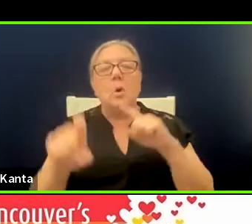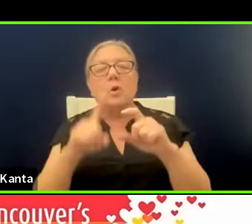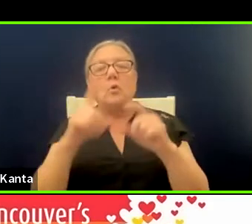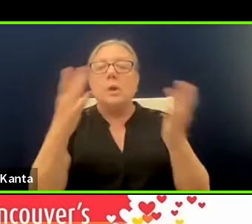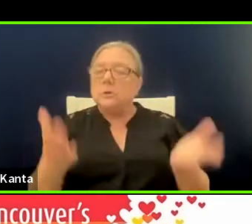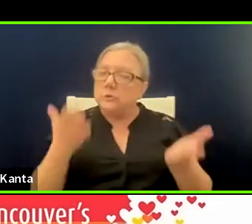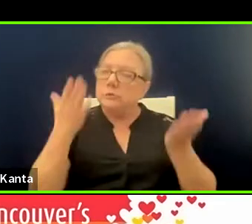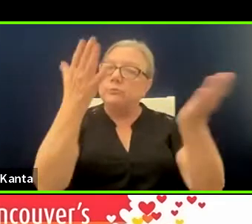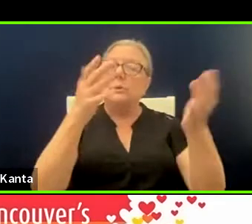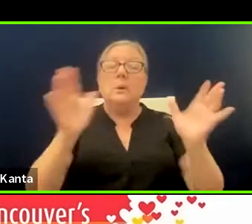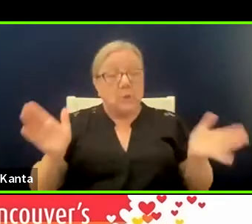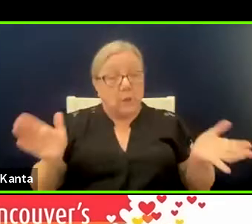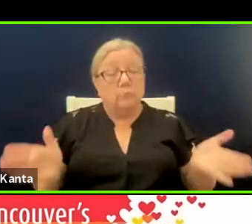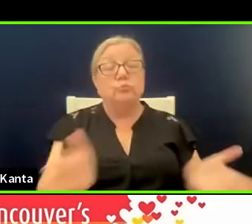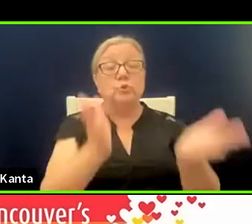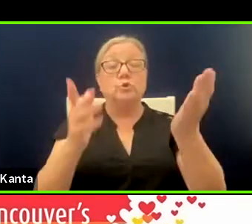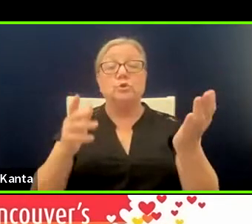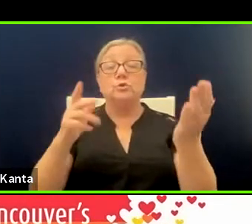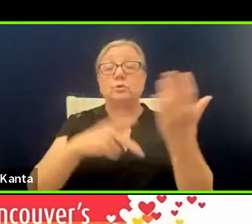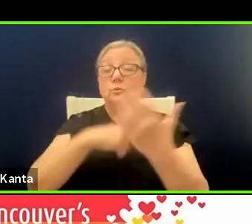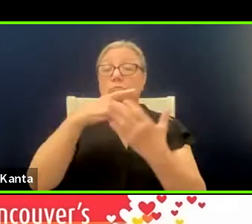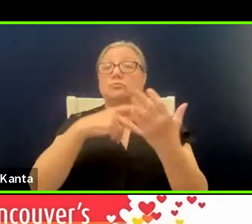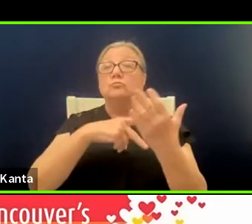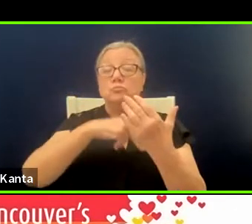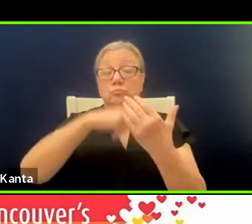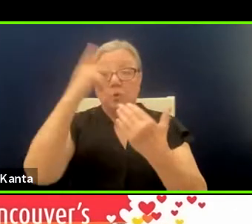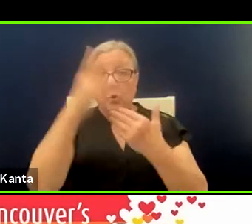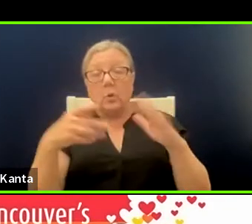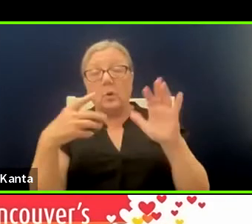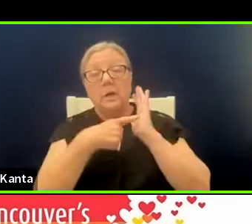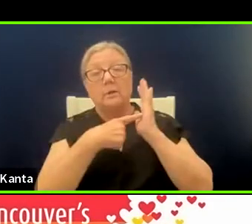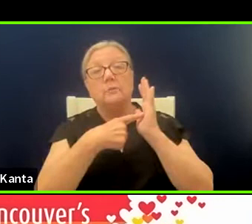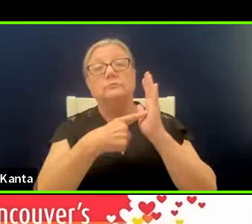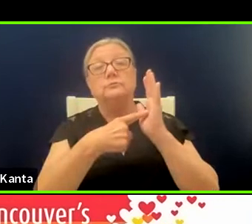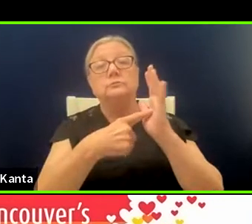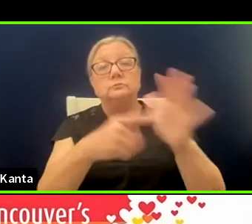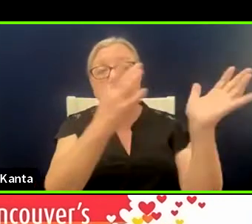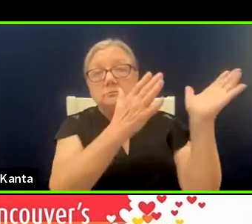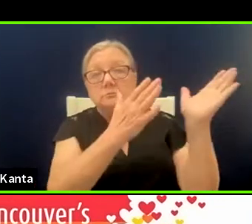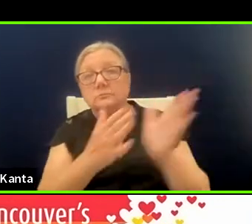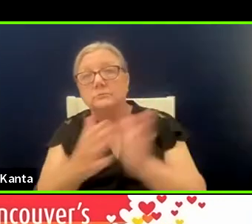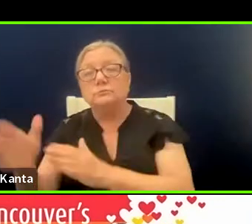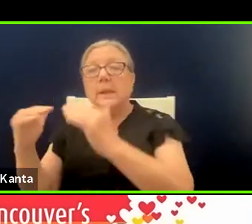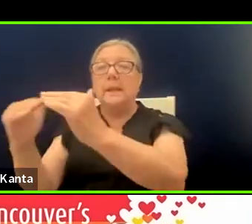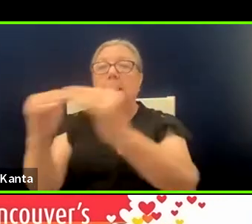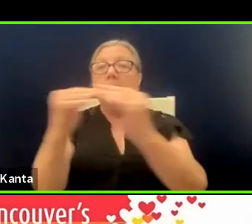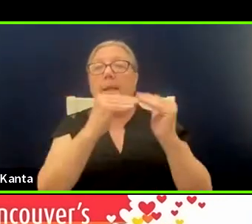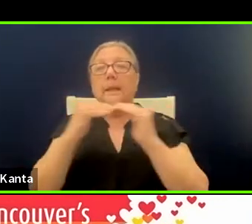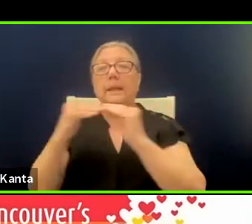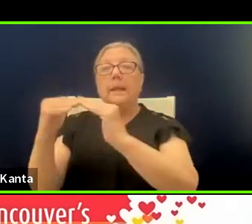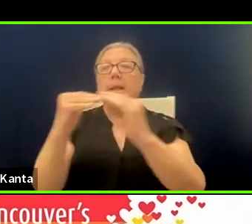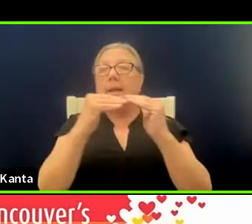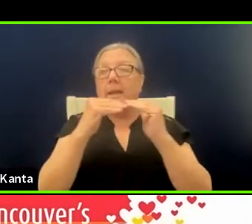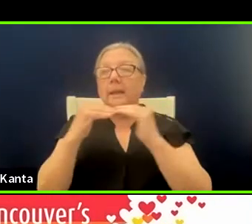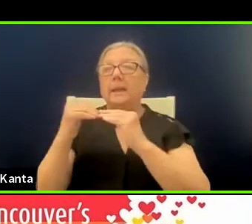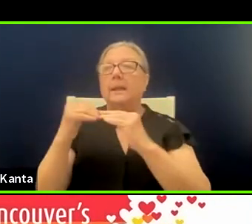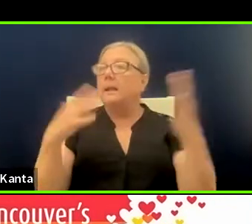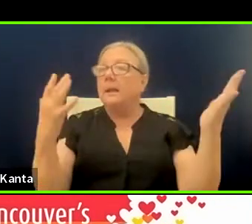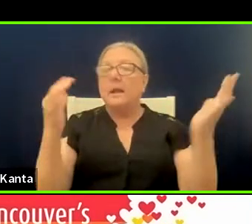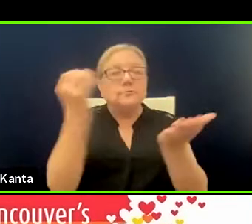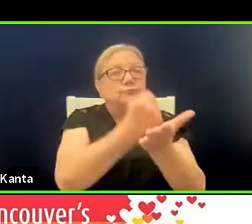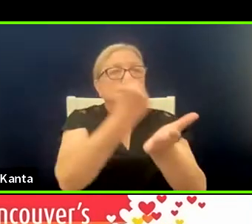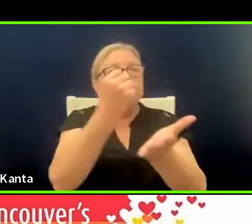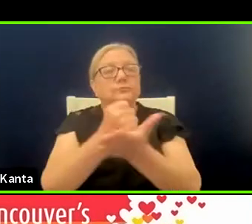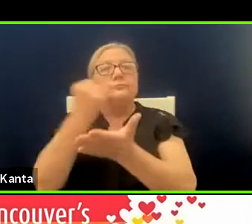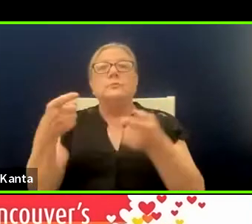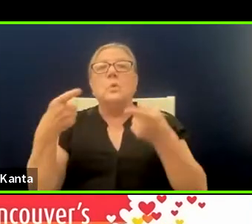to reflect the framework and to operationalize it as we kind of move forward. So thank